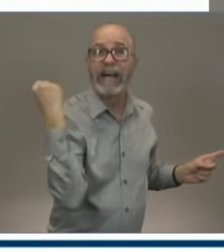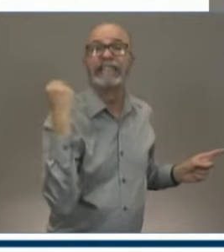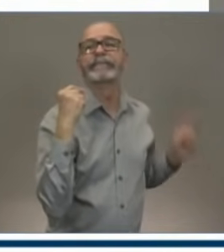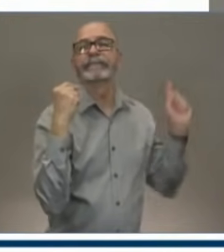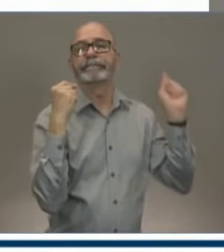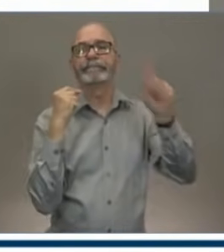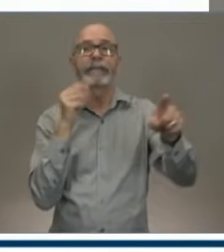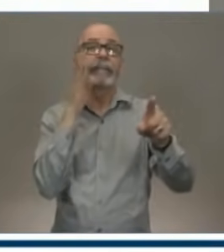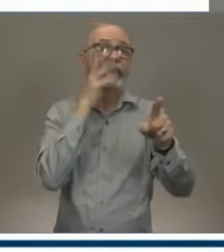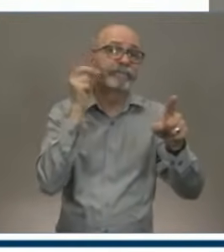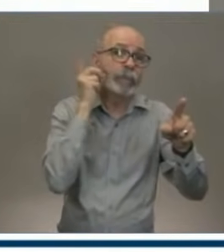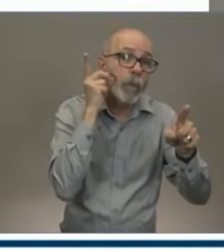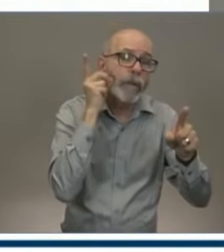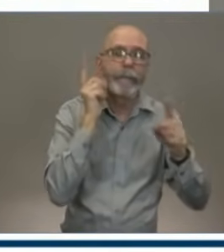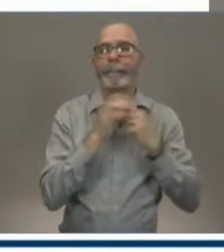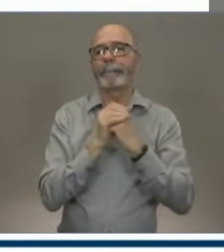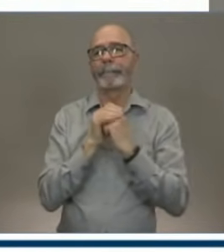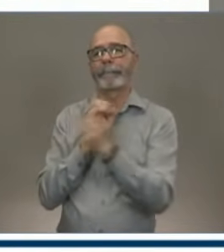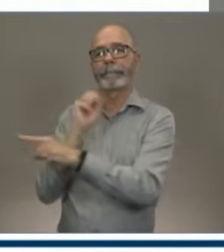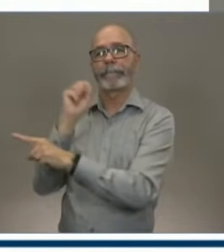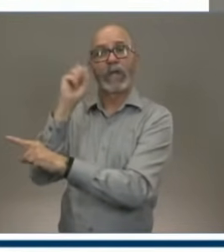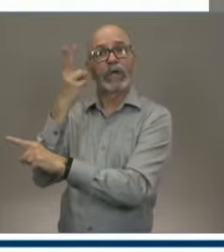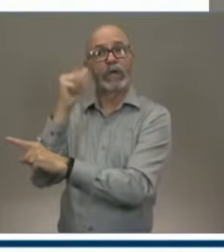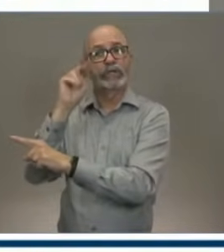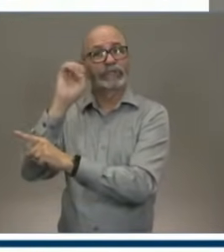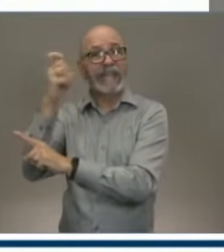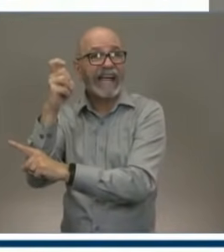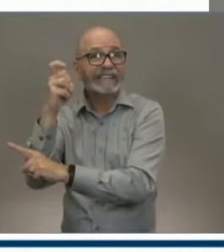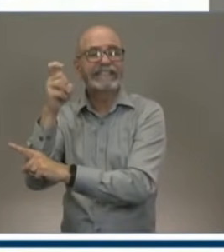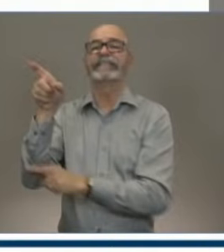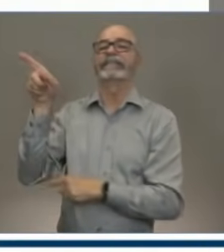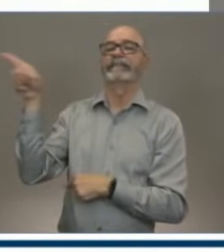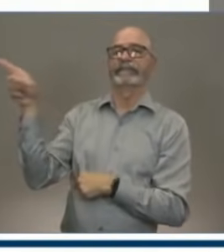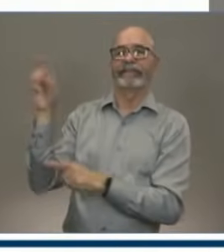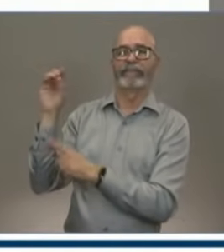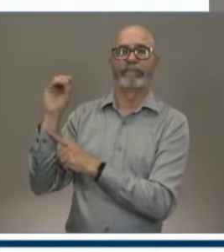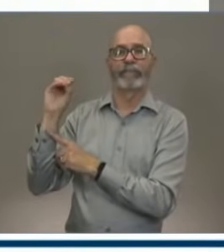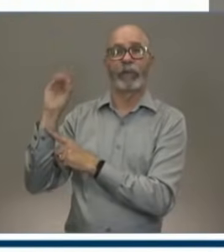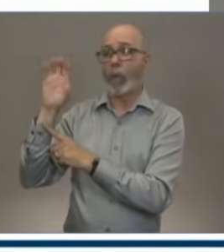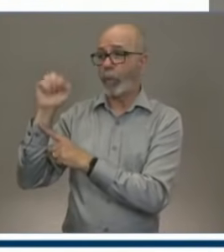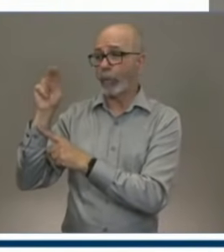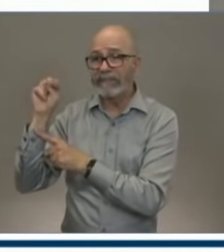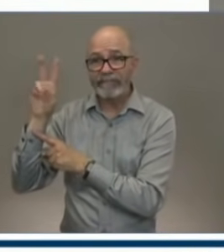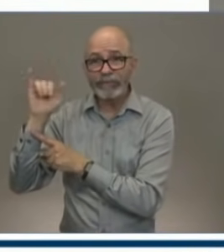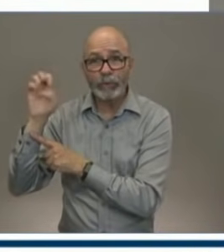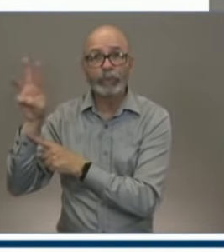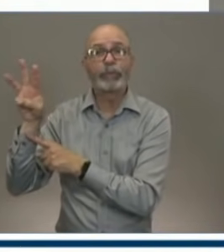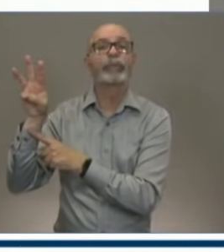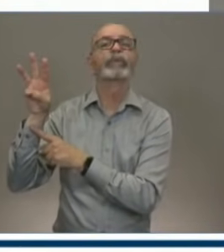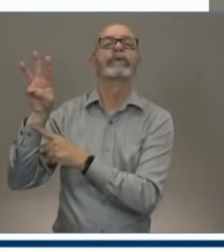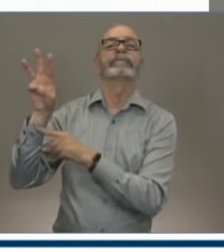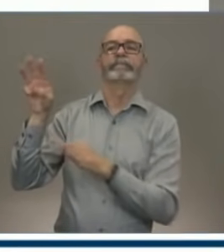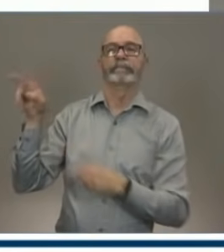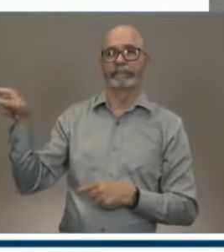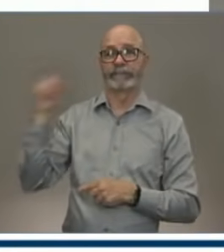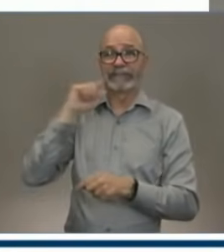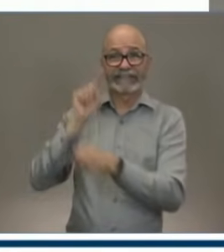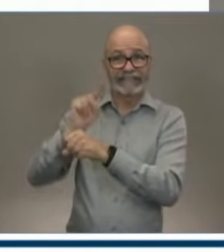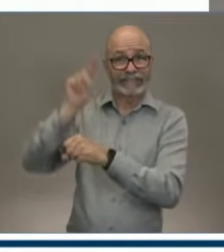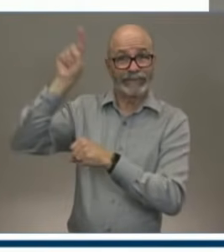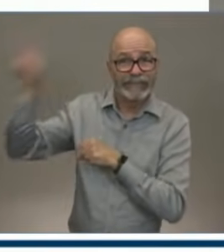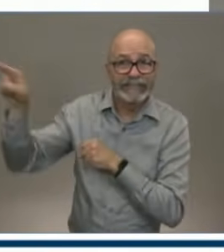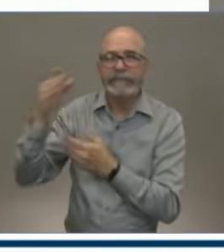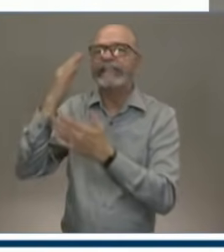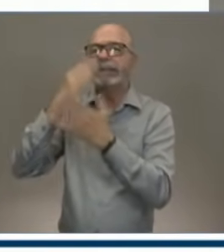Shannock's, Parkstone Enhanced Care, and Ocean View. Next week, Shannock's Harbourstone Enhanced Care and Northside Community